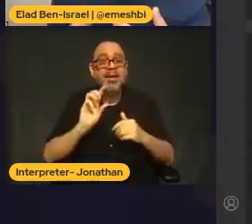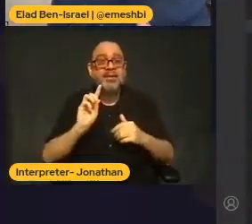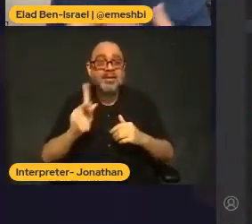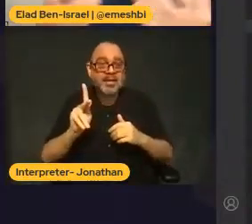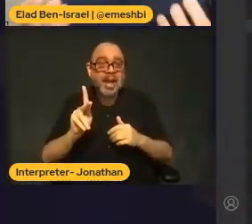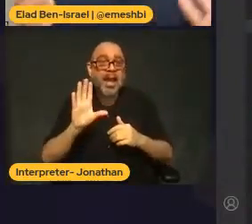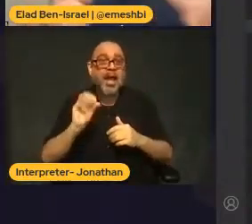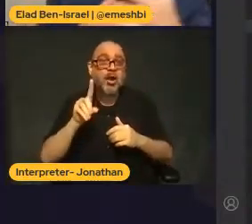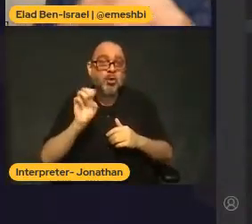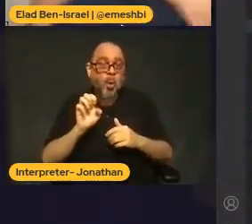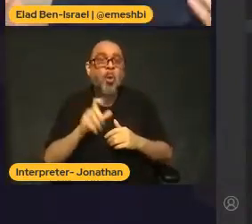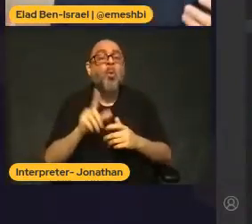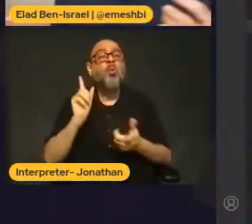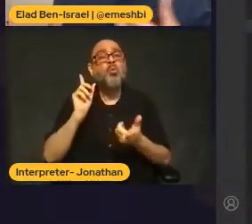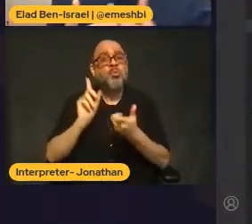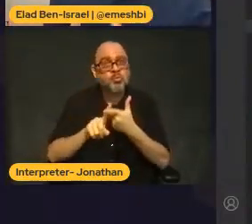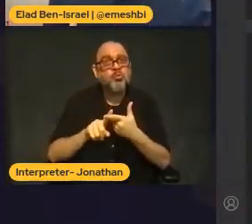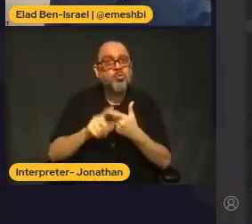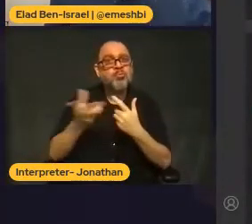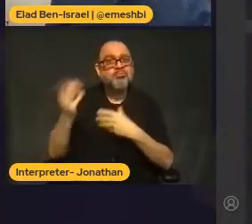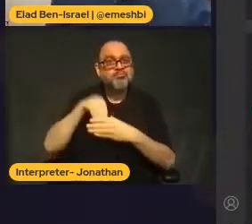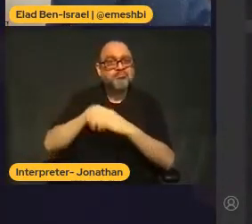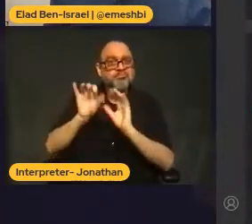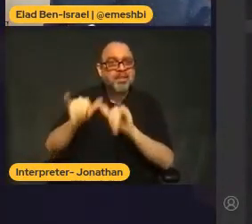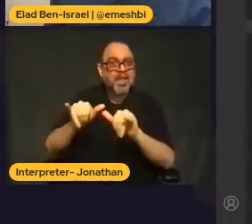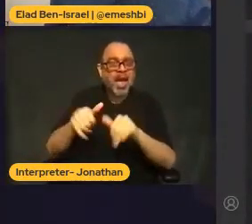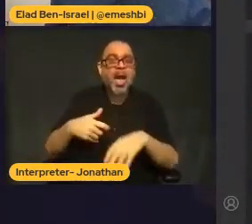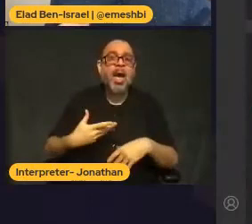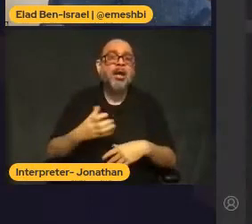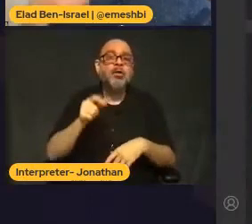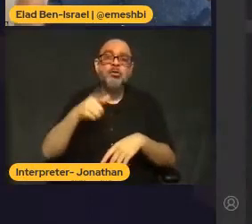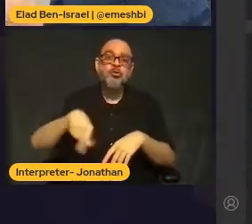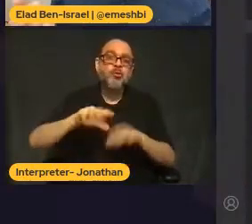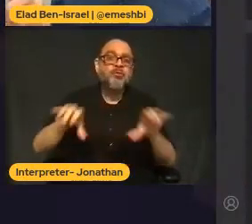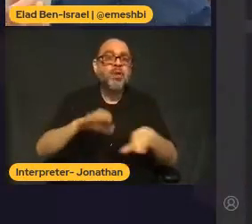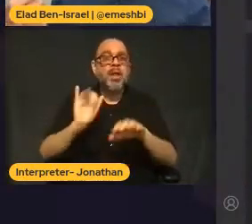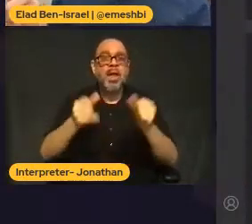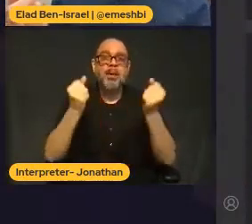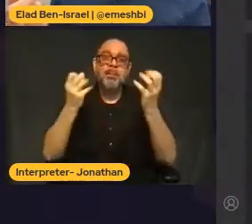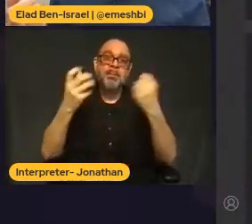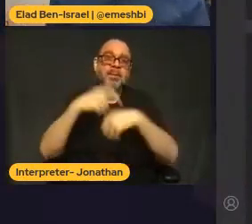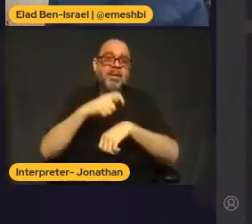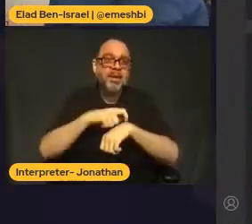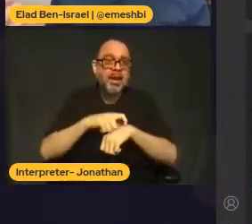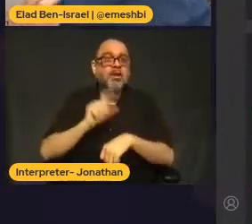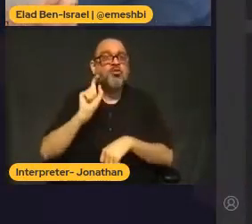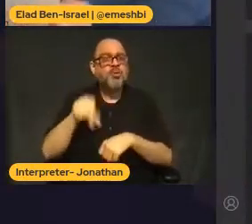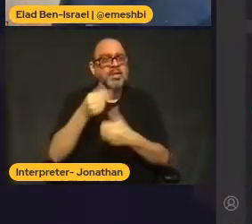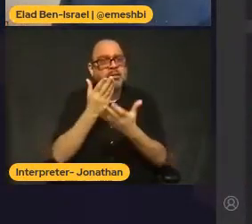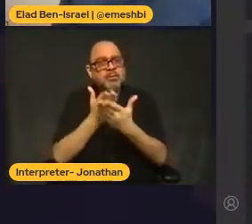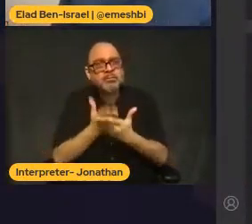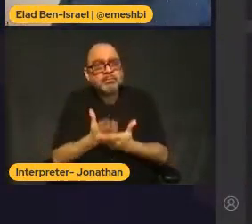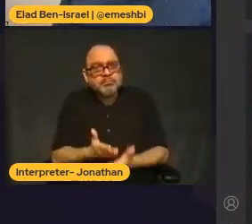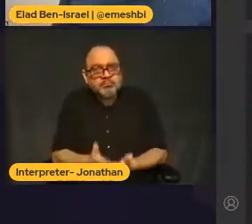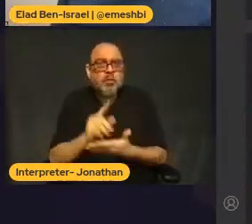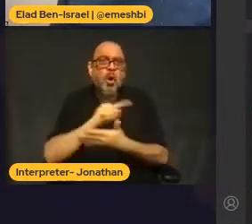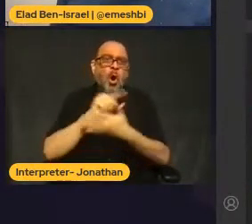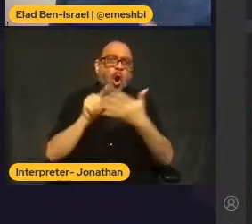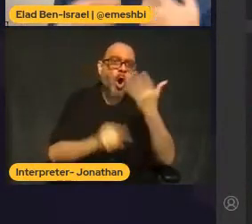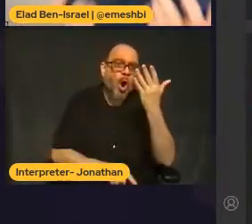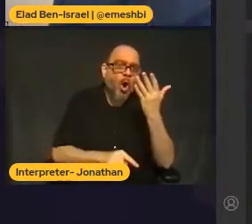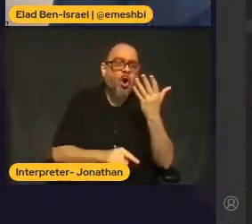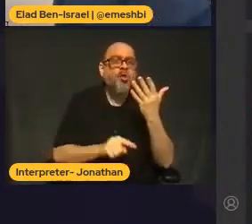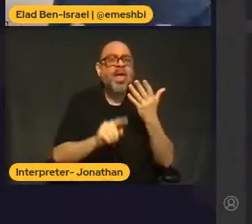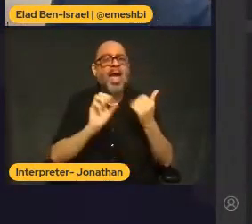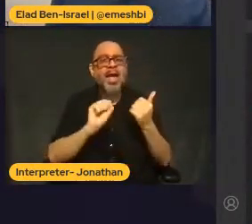my DynamoDB. And you've all done that like a million times. You'd need to instantiate the AWS SDK's DynamoDB client and